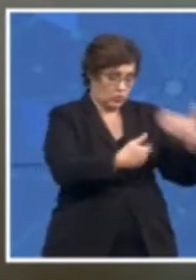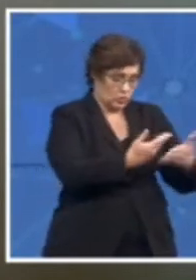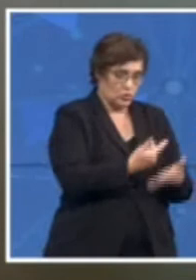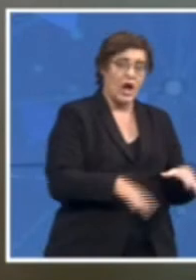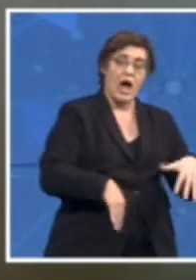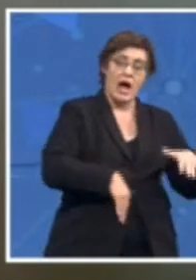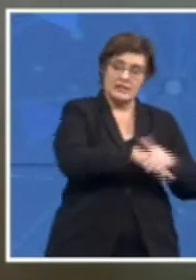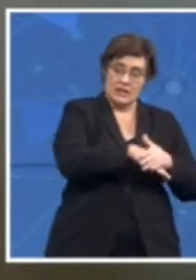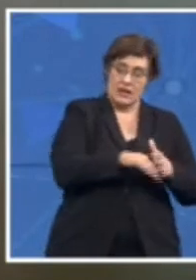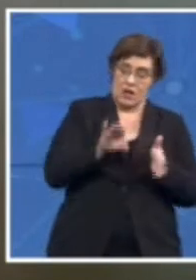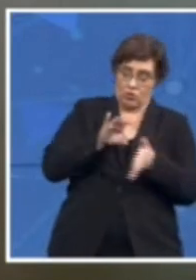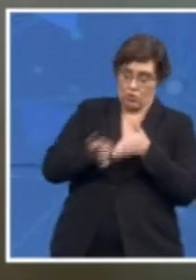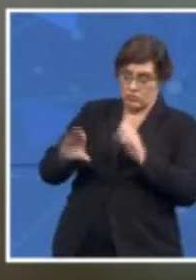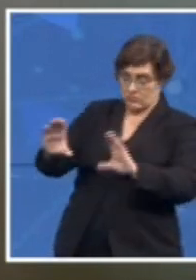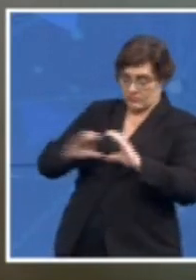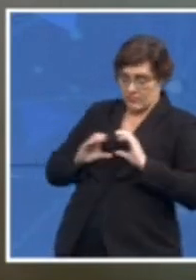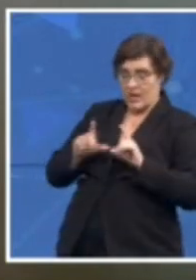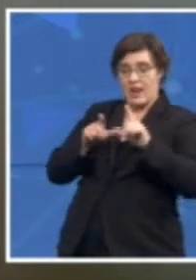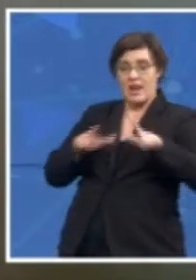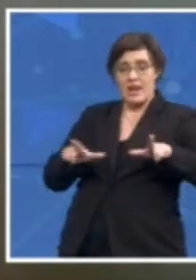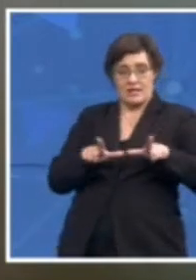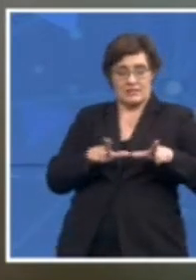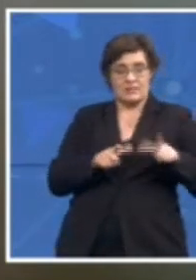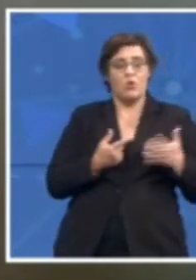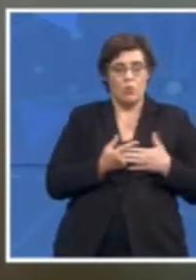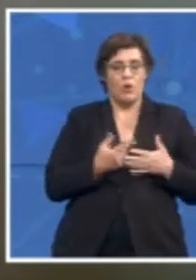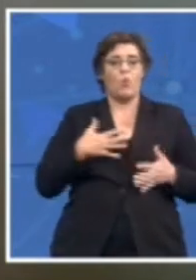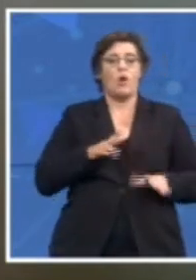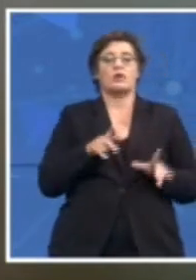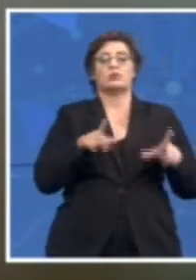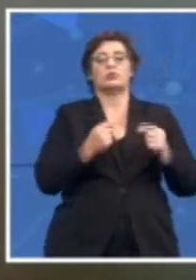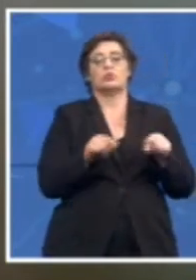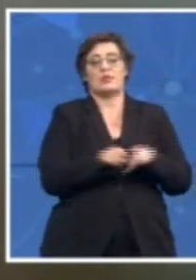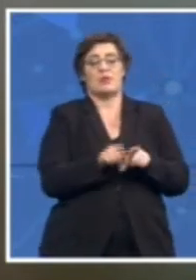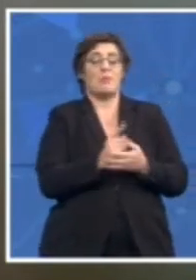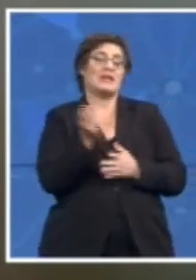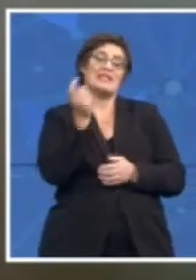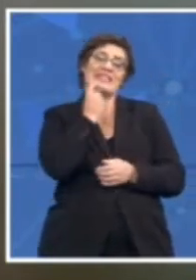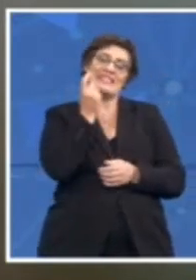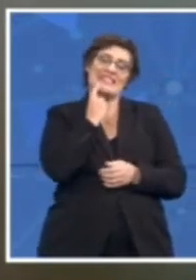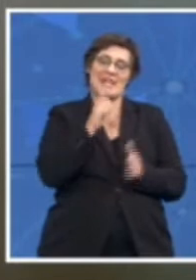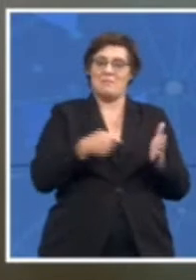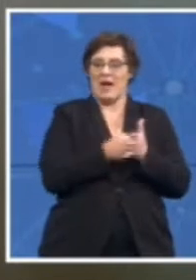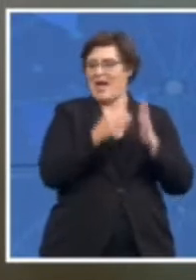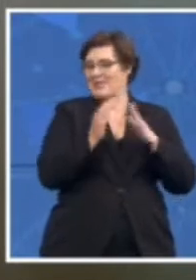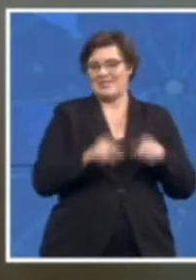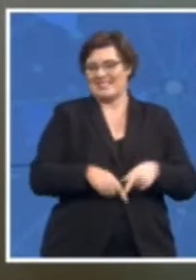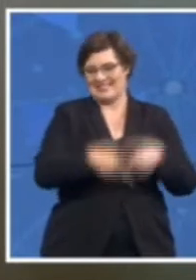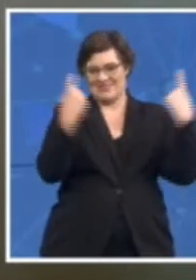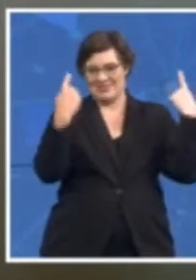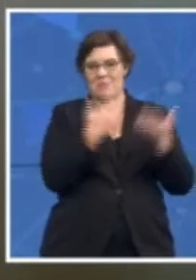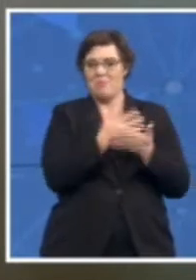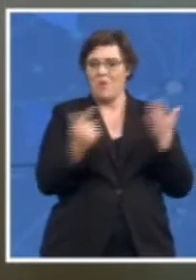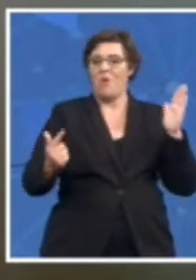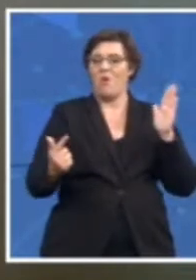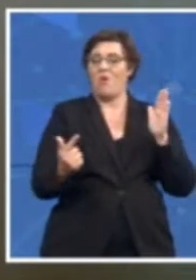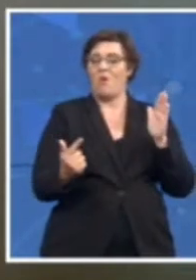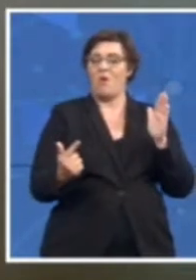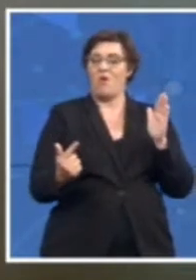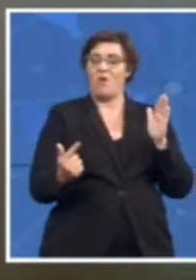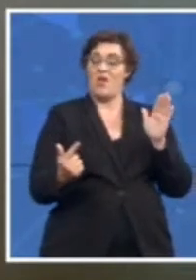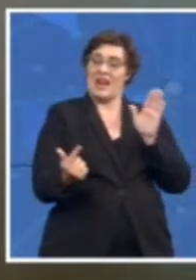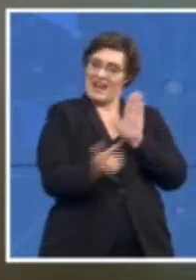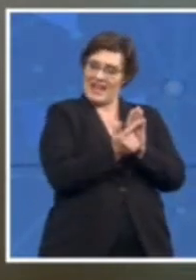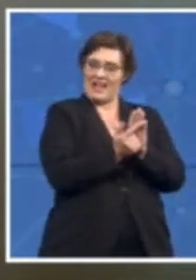something similar. Of course, it's not quite as easy as buying a house. There's far less legal precedent for it, but we are taking some really sound legal